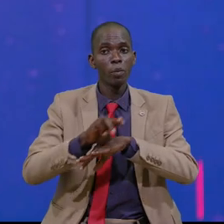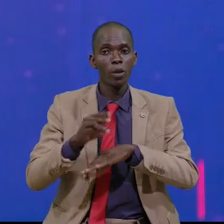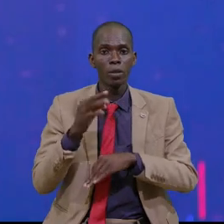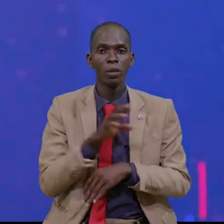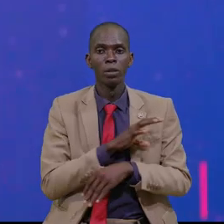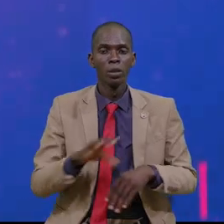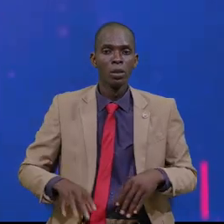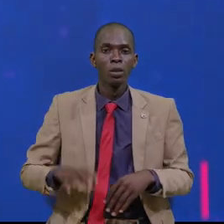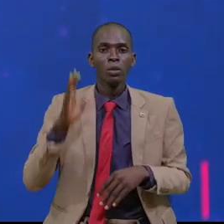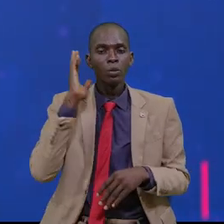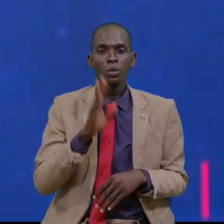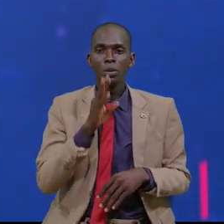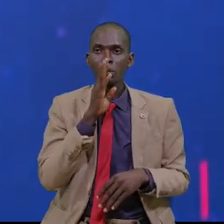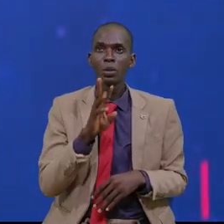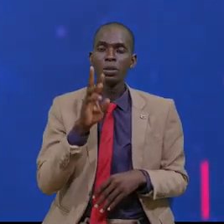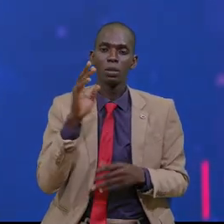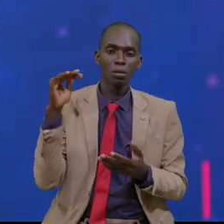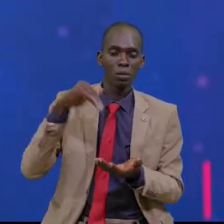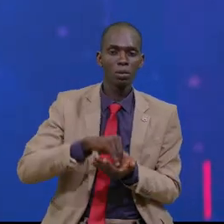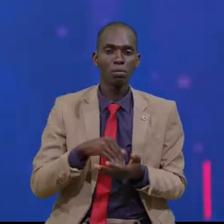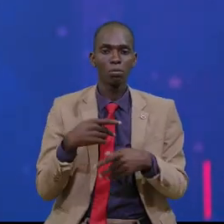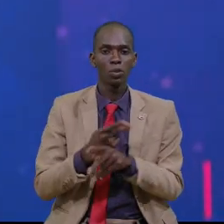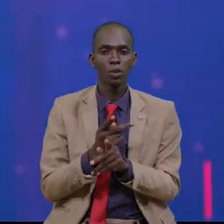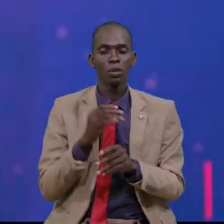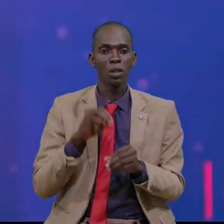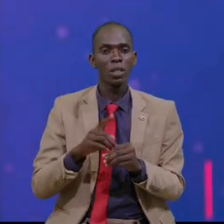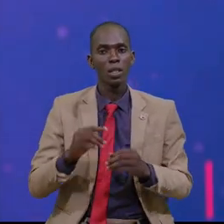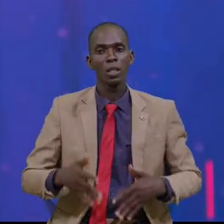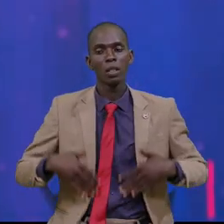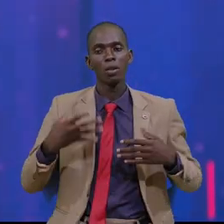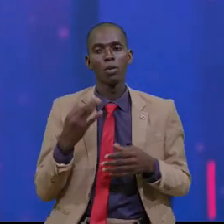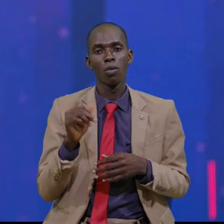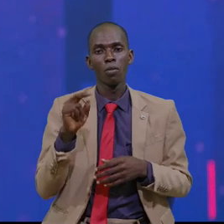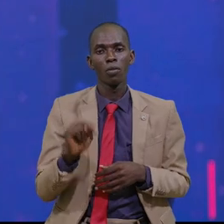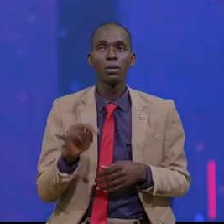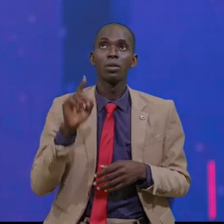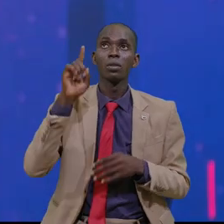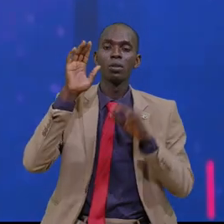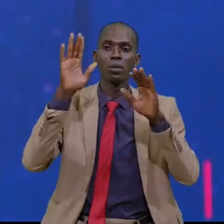will be reproduced in the life of an excellent minister.